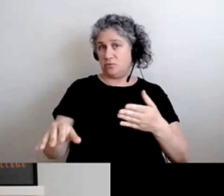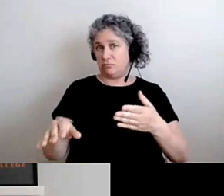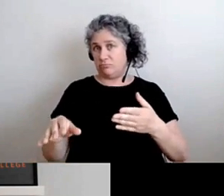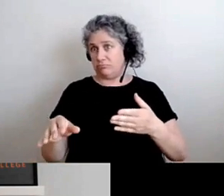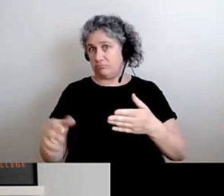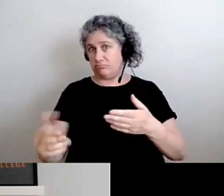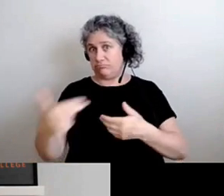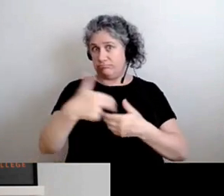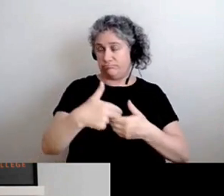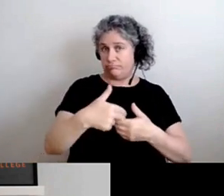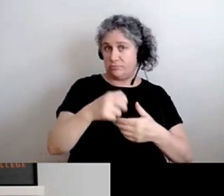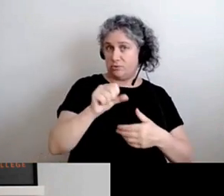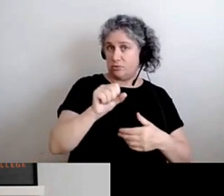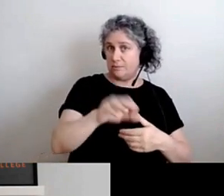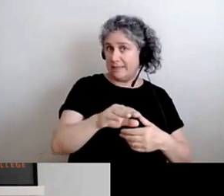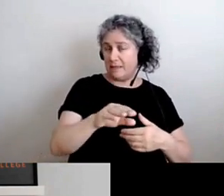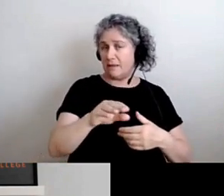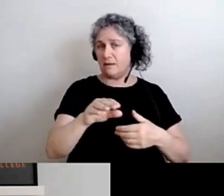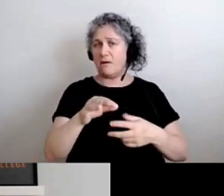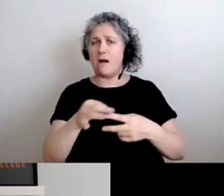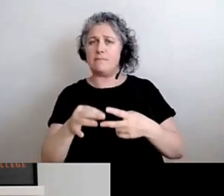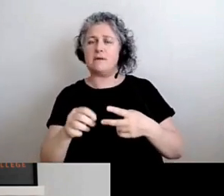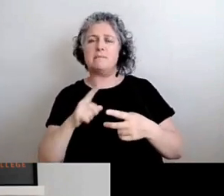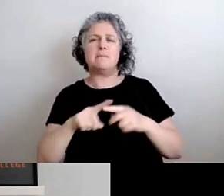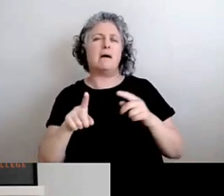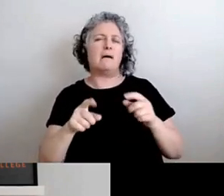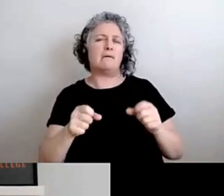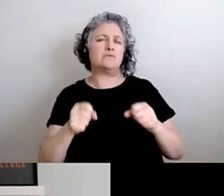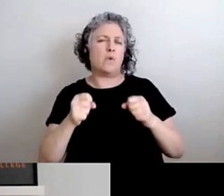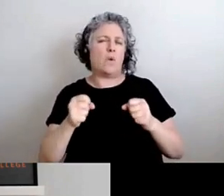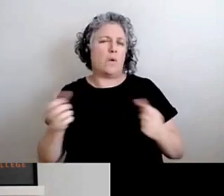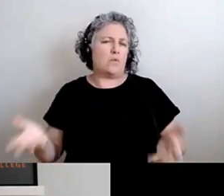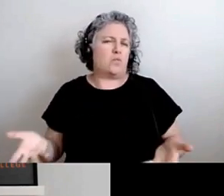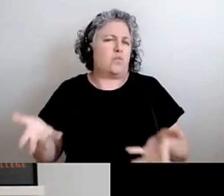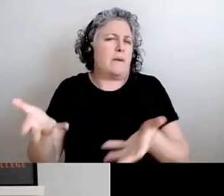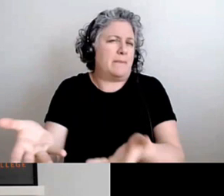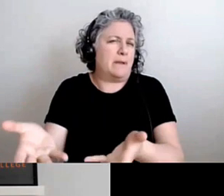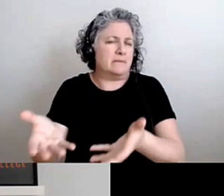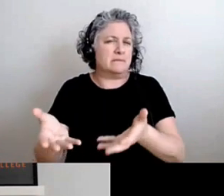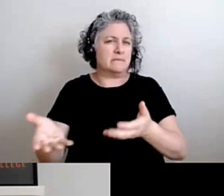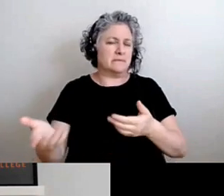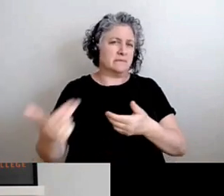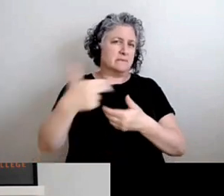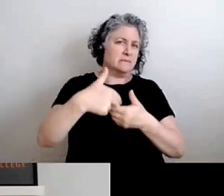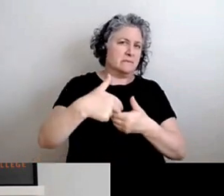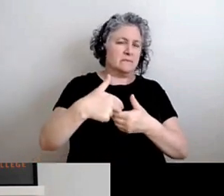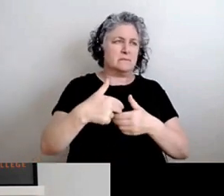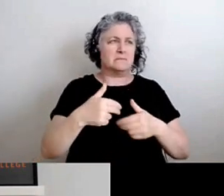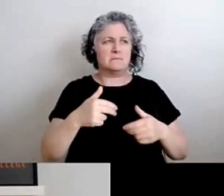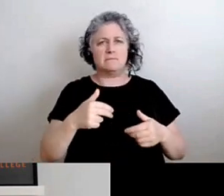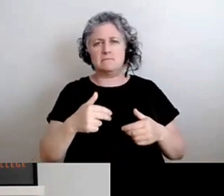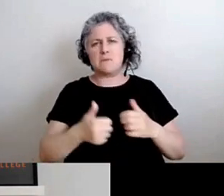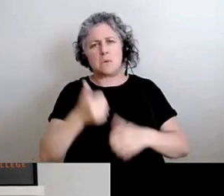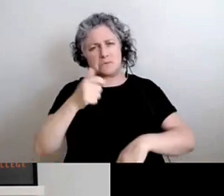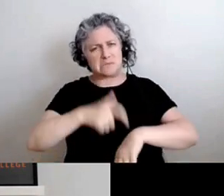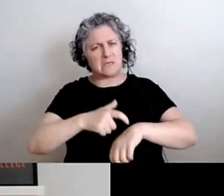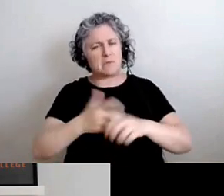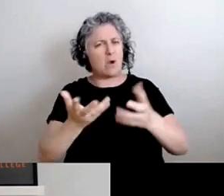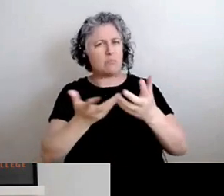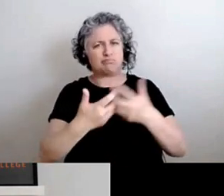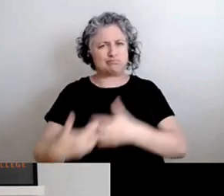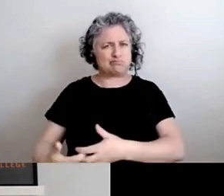group, it's an option, but it's strongly recommended that once again we don't ever really come across issues. Can